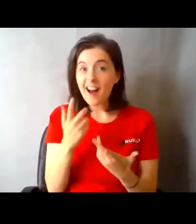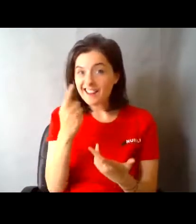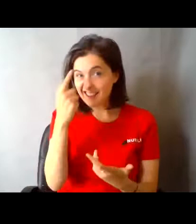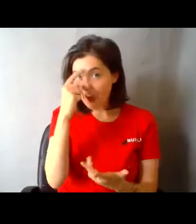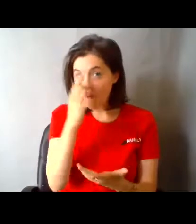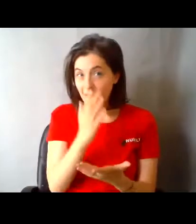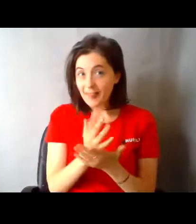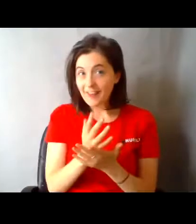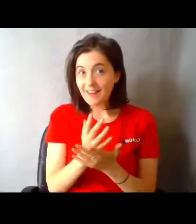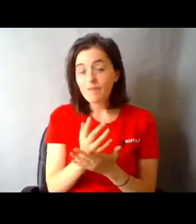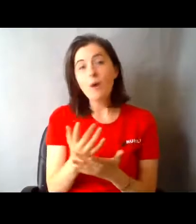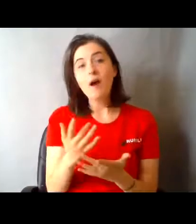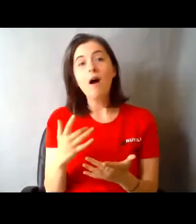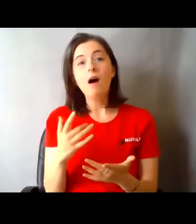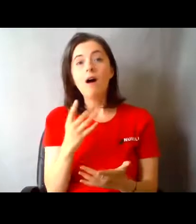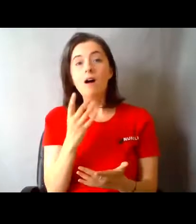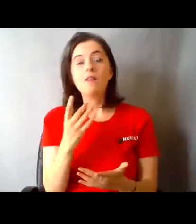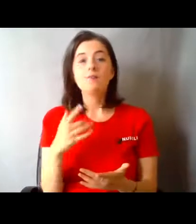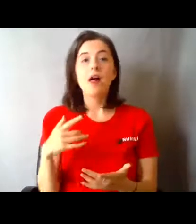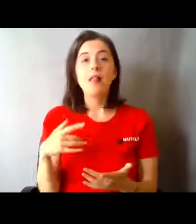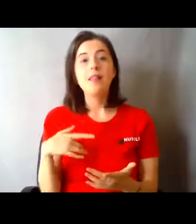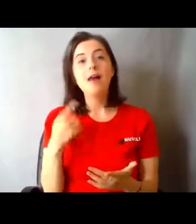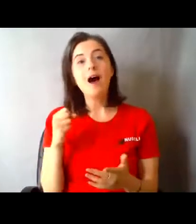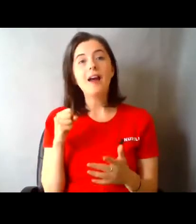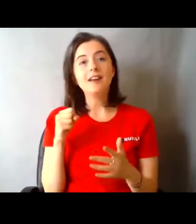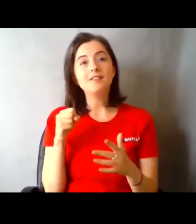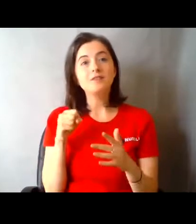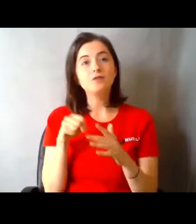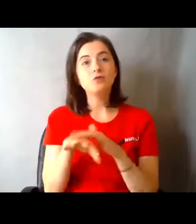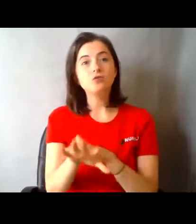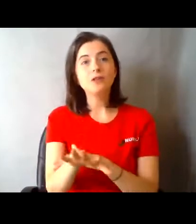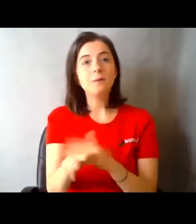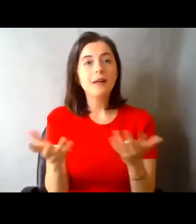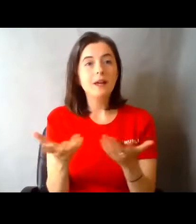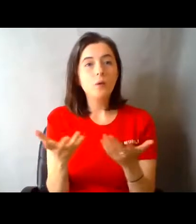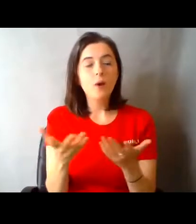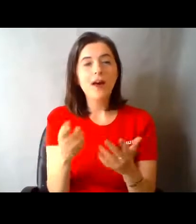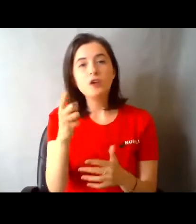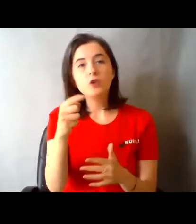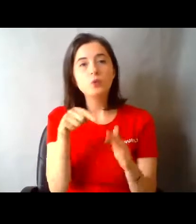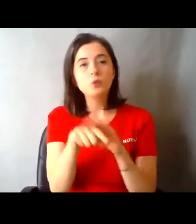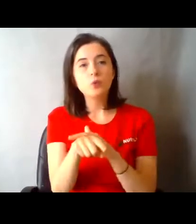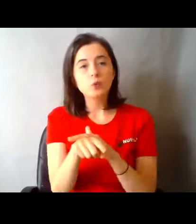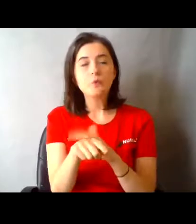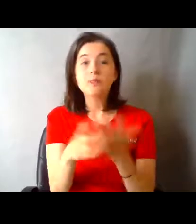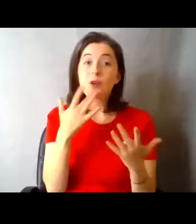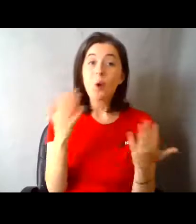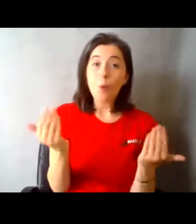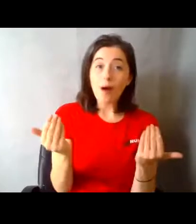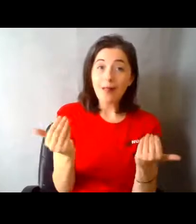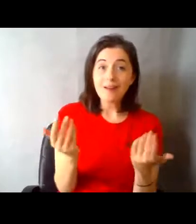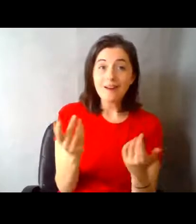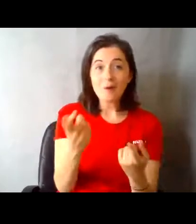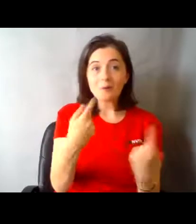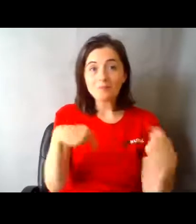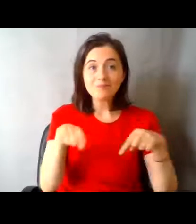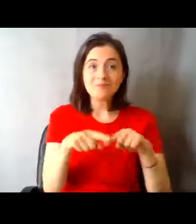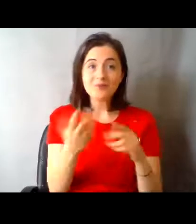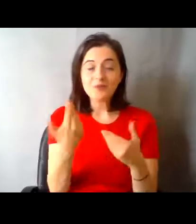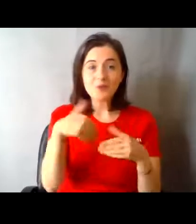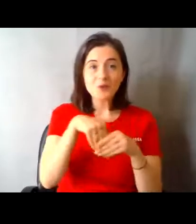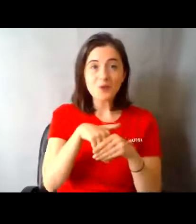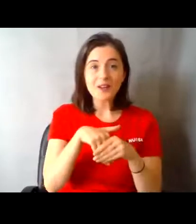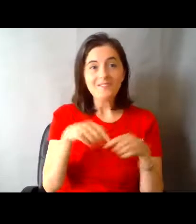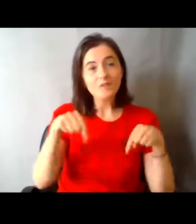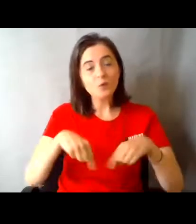it to YouTube. I'll say a bit more about that later on, but welcome to everyone who's joined us for today's